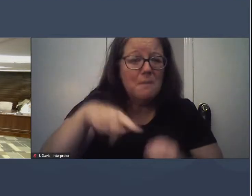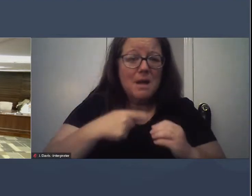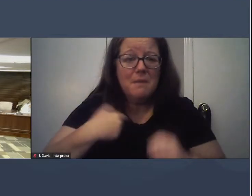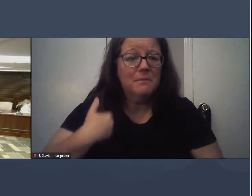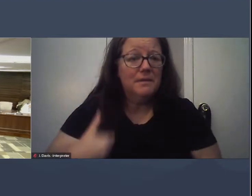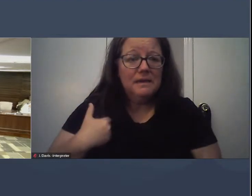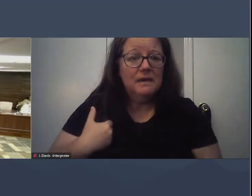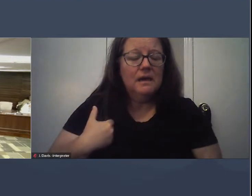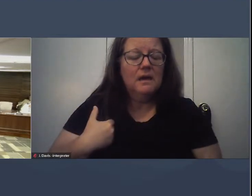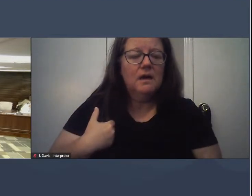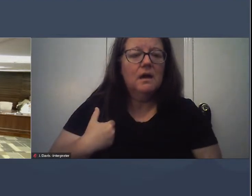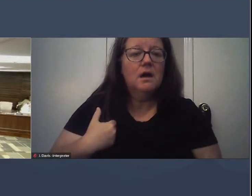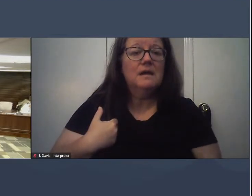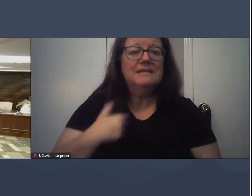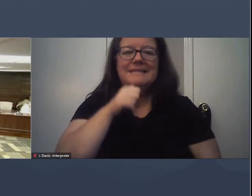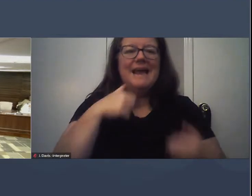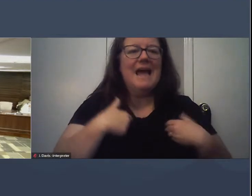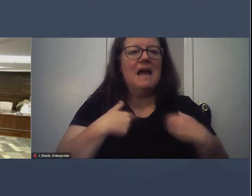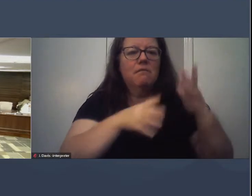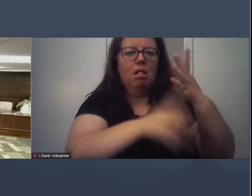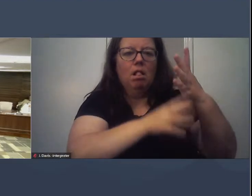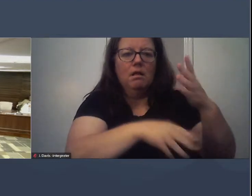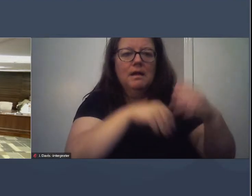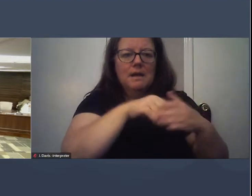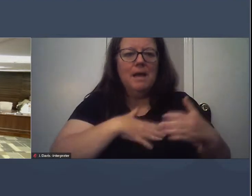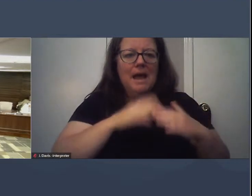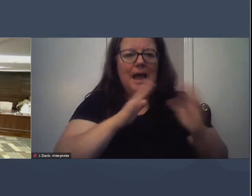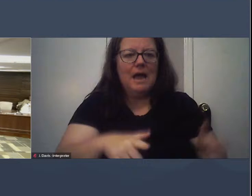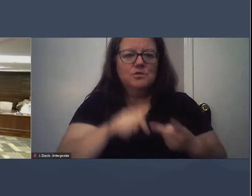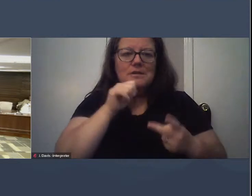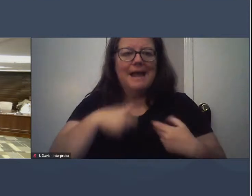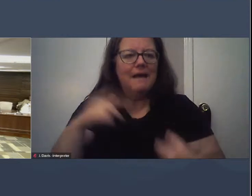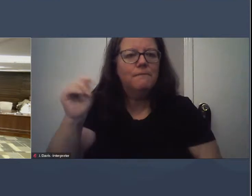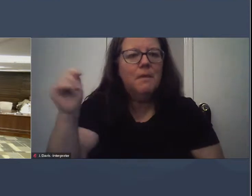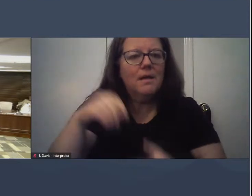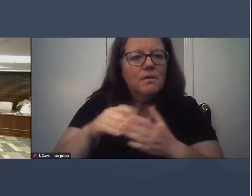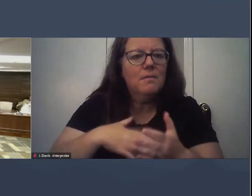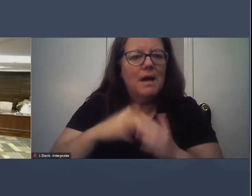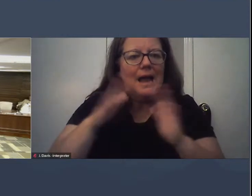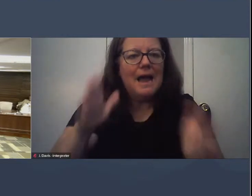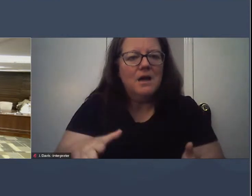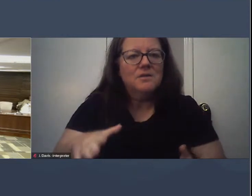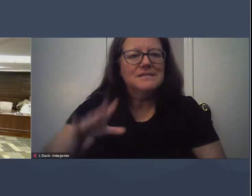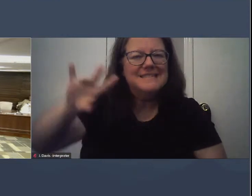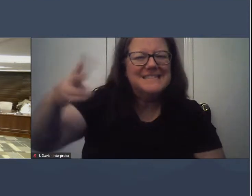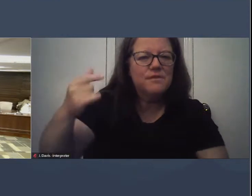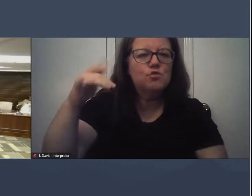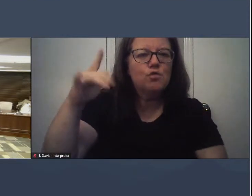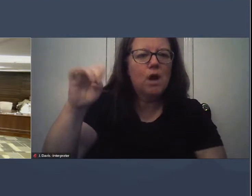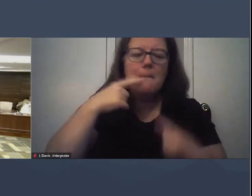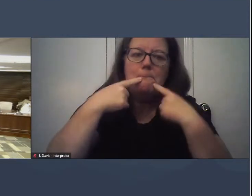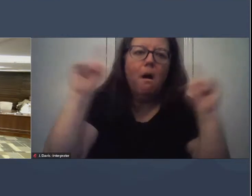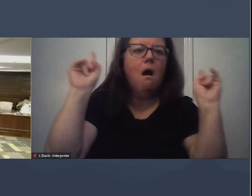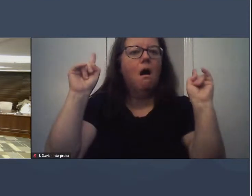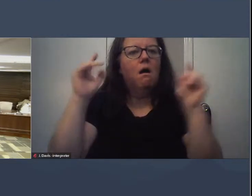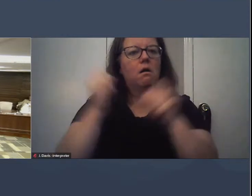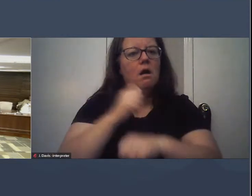I didn't have running water, I didn't have bathroom, I didn't have any of those things. I was in the 7th grade when we got a bathroom.